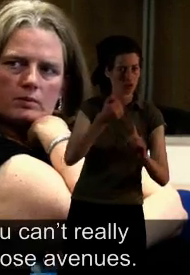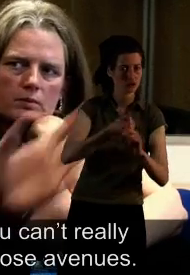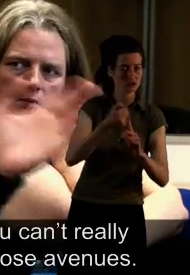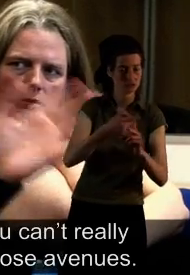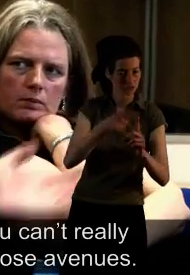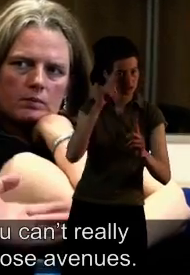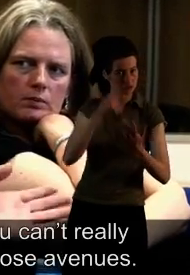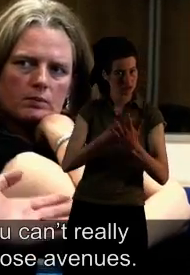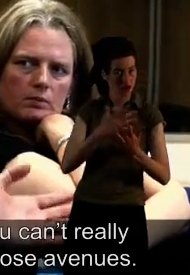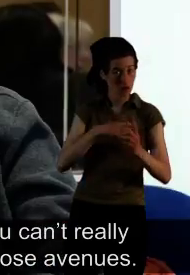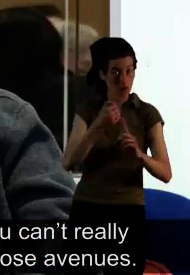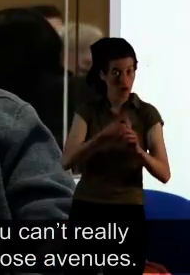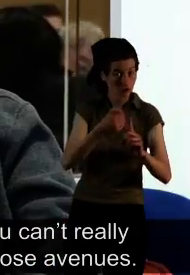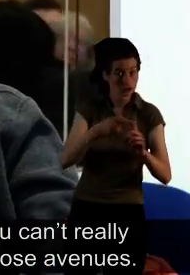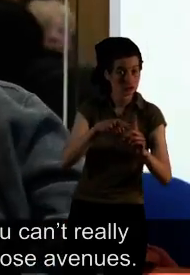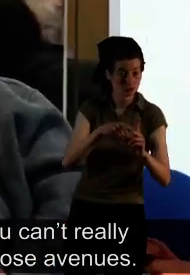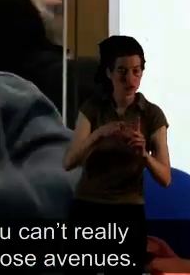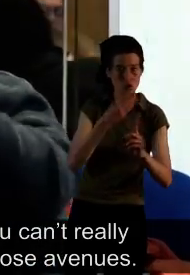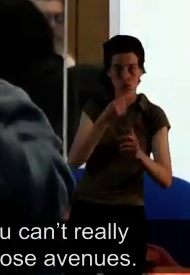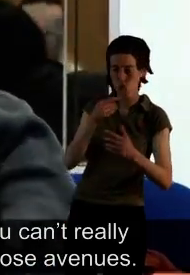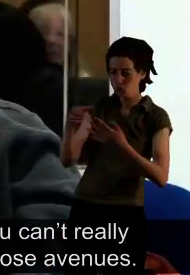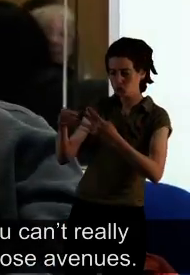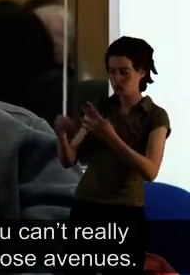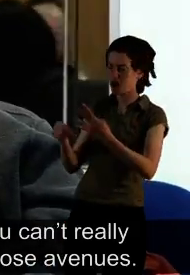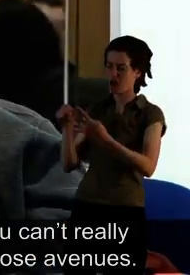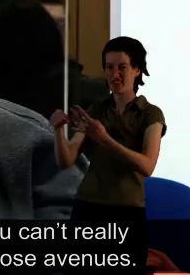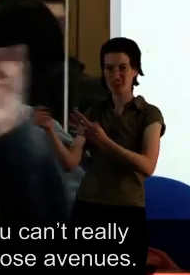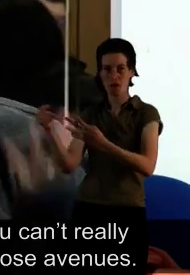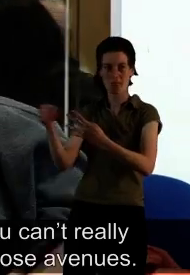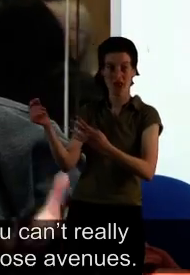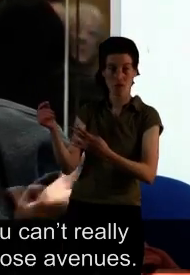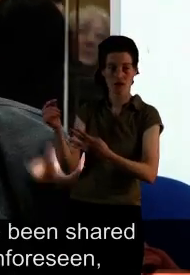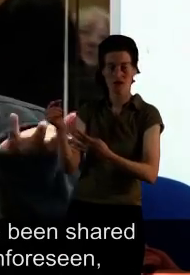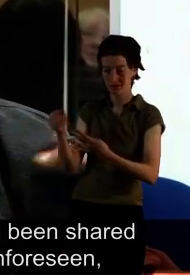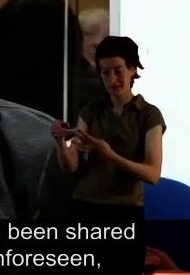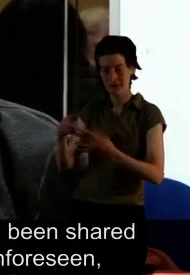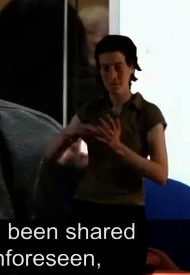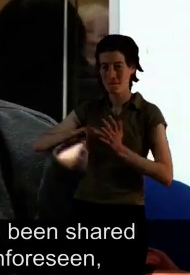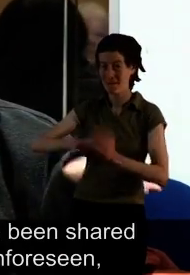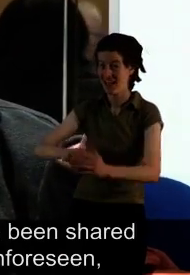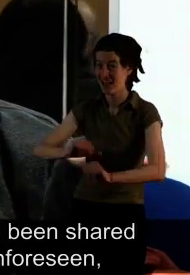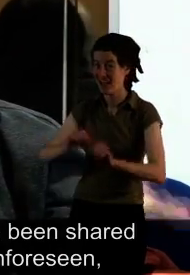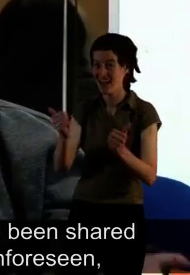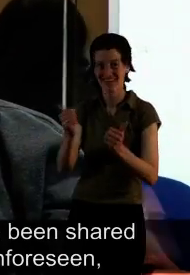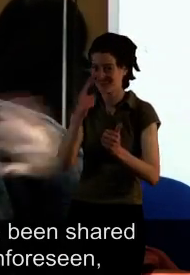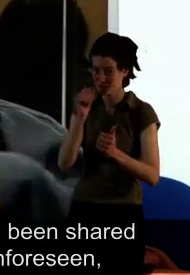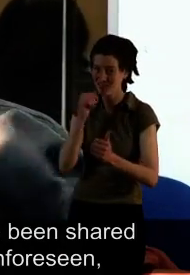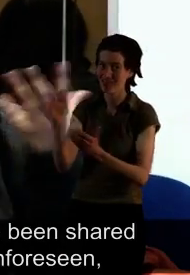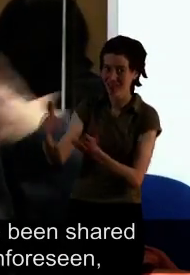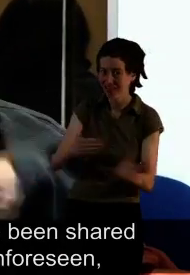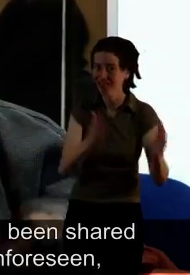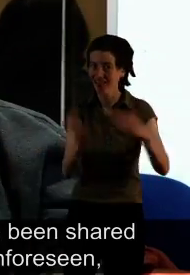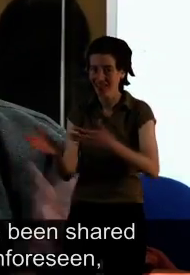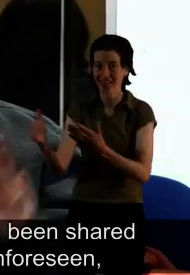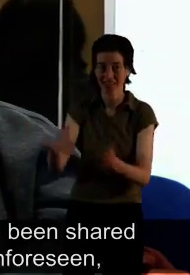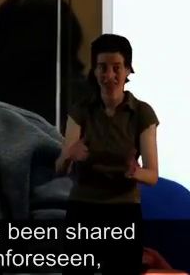look to use some of these tools, you can't really plan for what will happen through those avenues, but from the experiences that have been shared today,